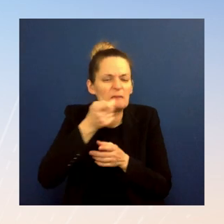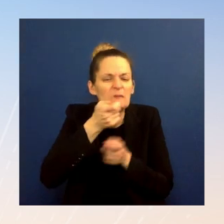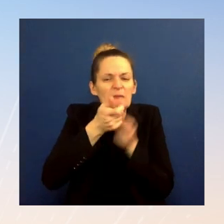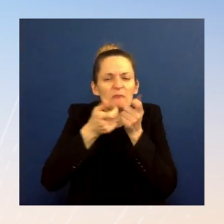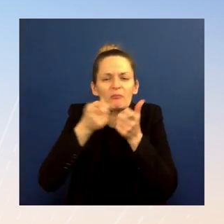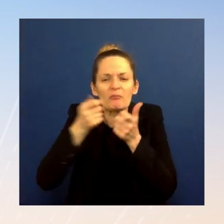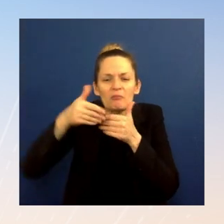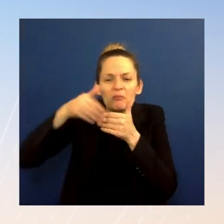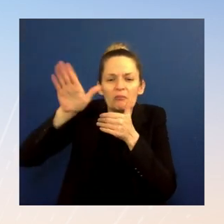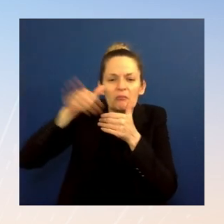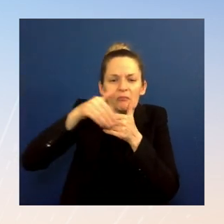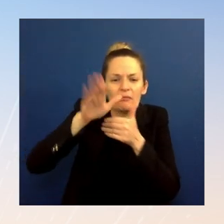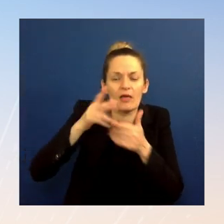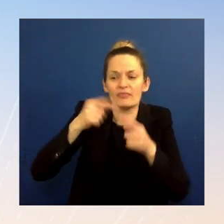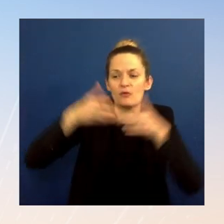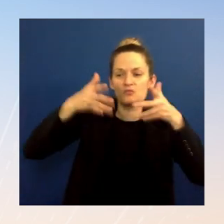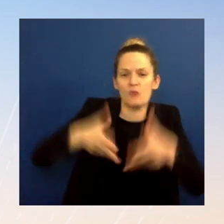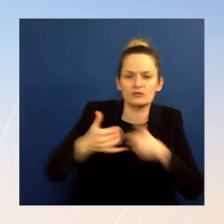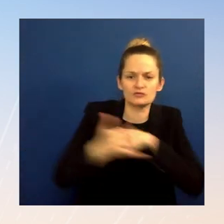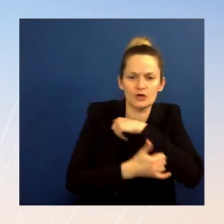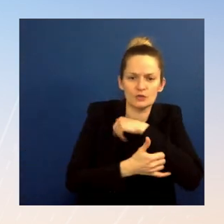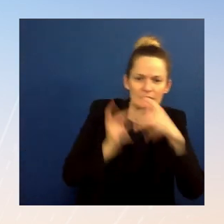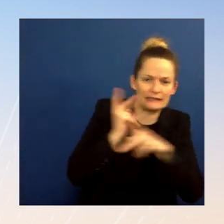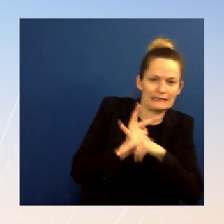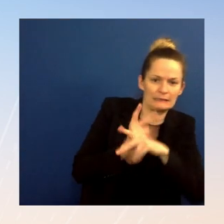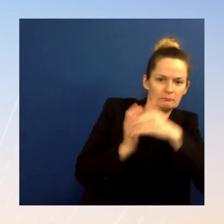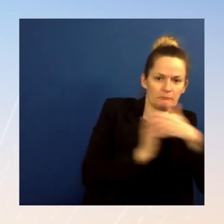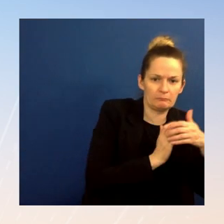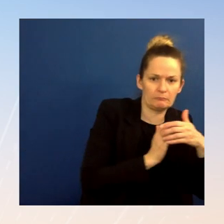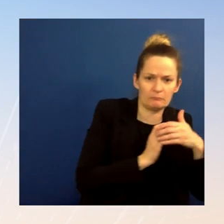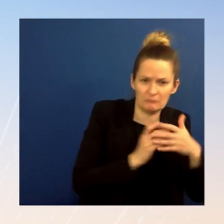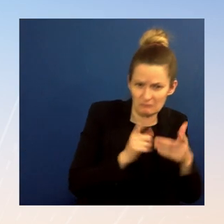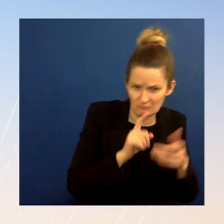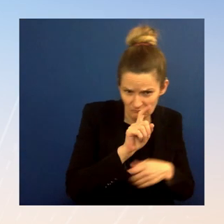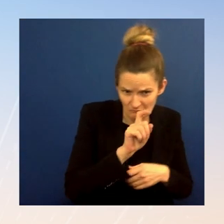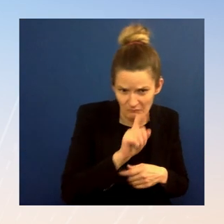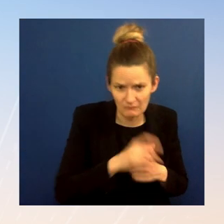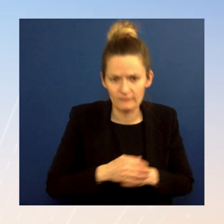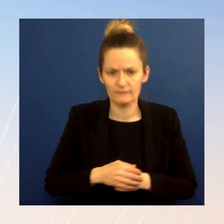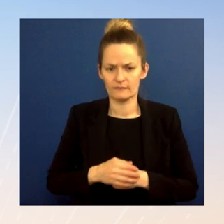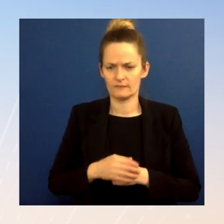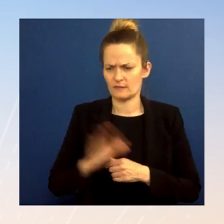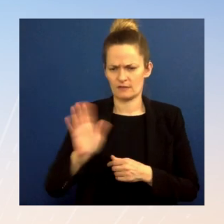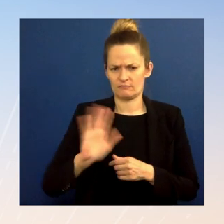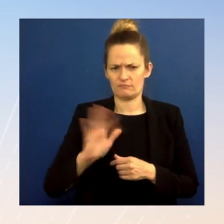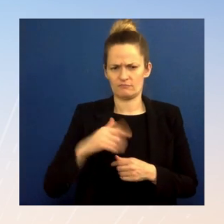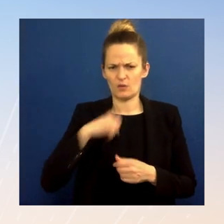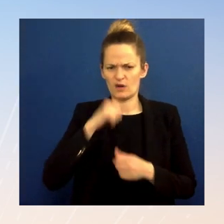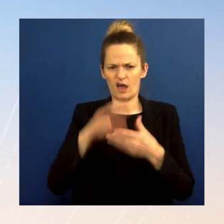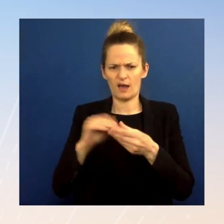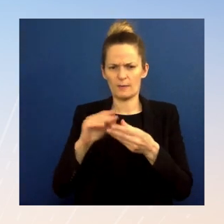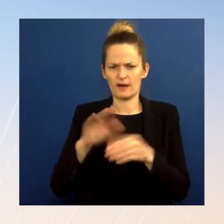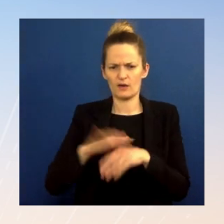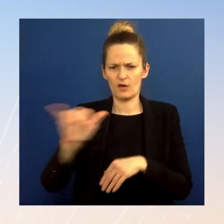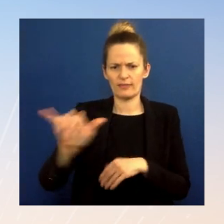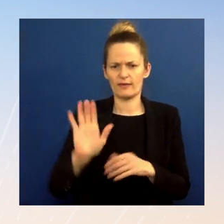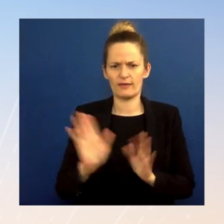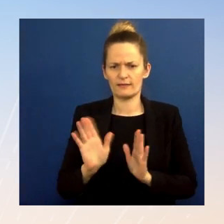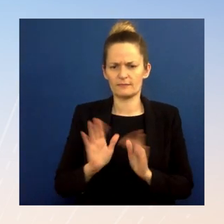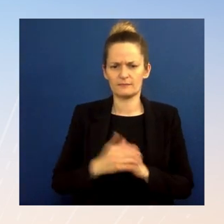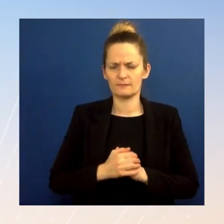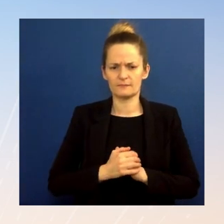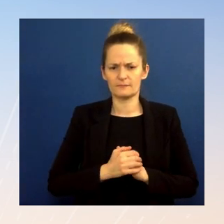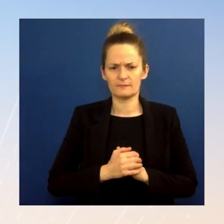implementation of humanitarian corridors at this point. Fair enough. So, but the other thing that's been floated by Zelensky himself is that he basically said the other